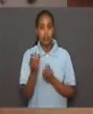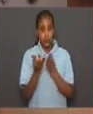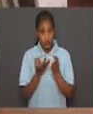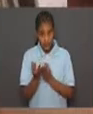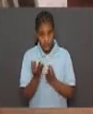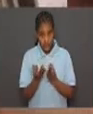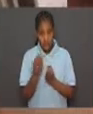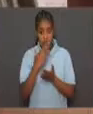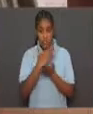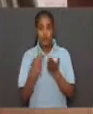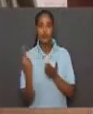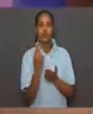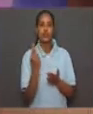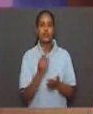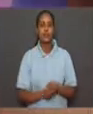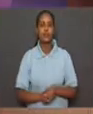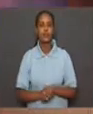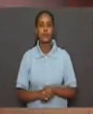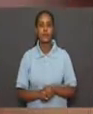describe some of its uses.